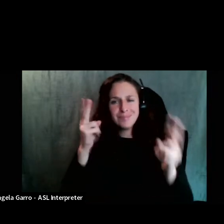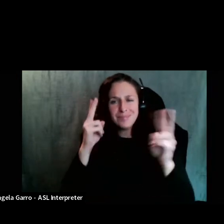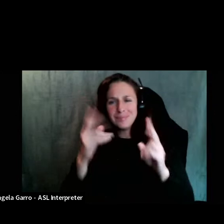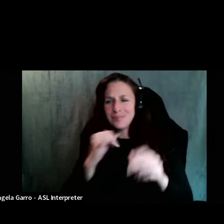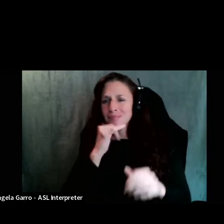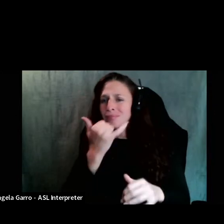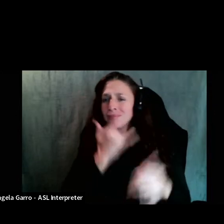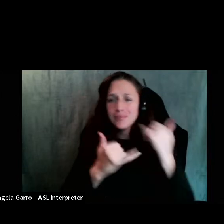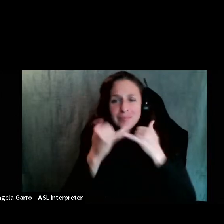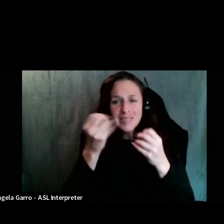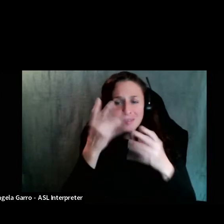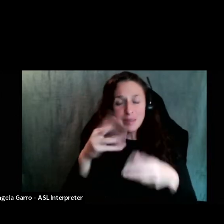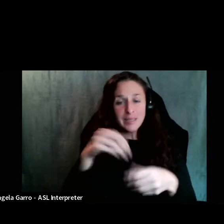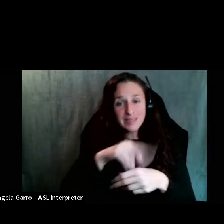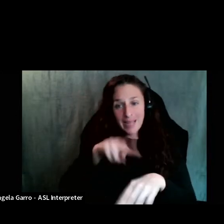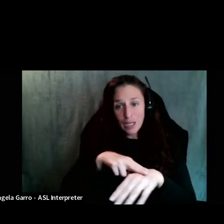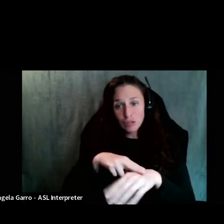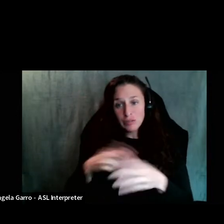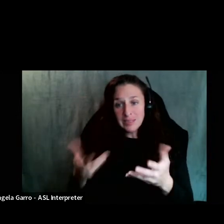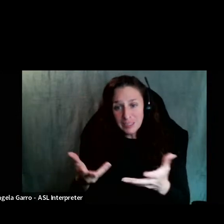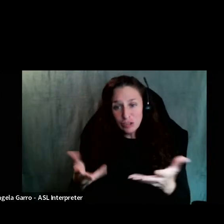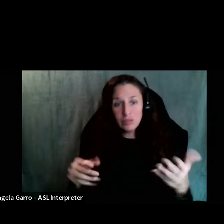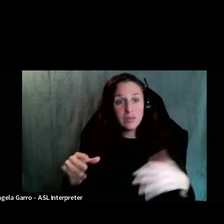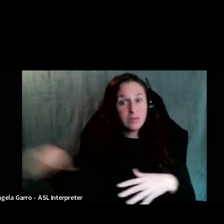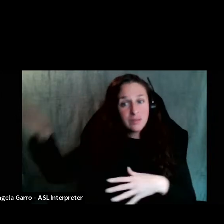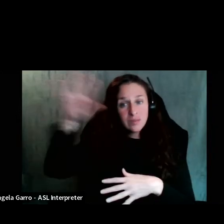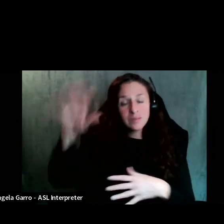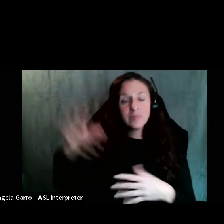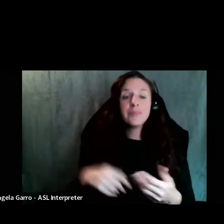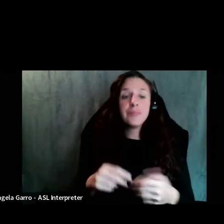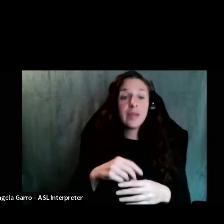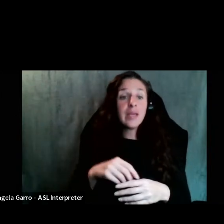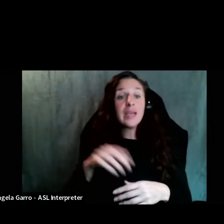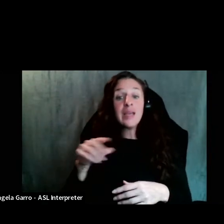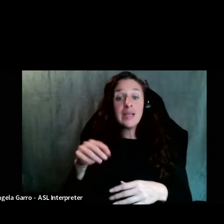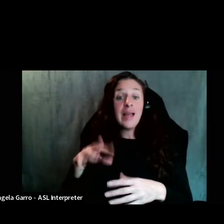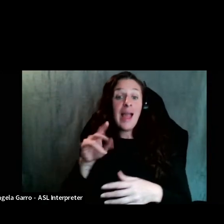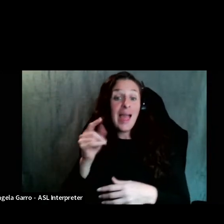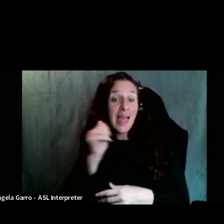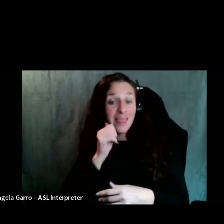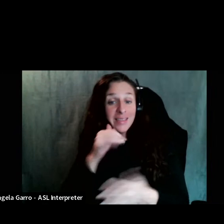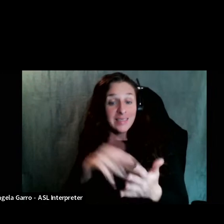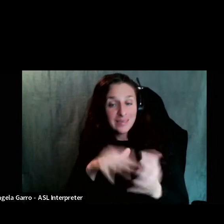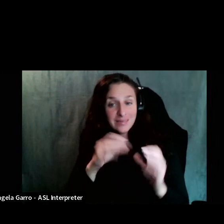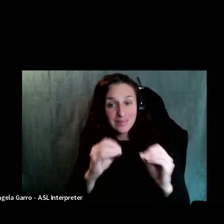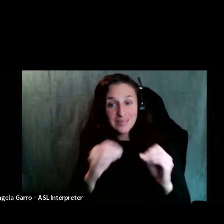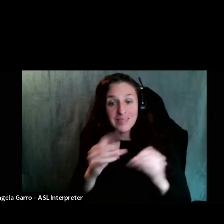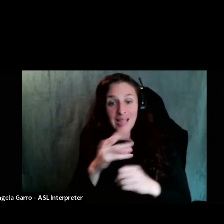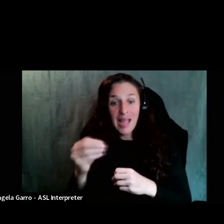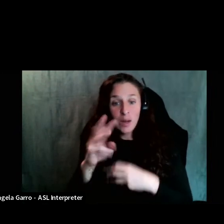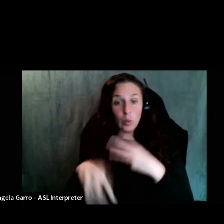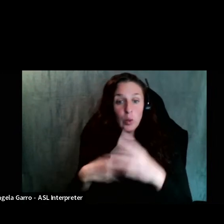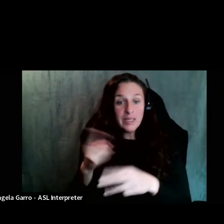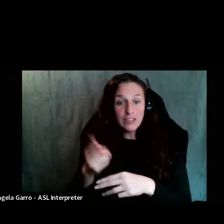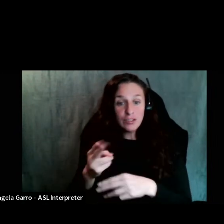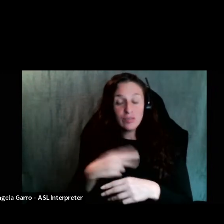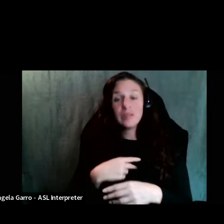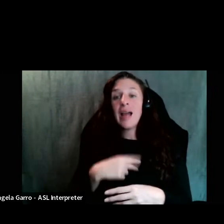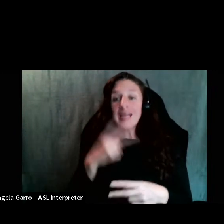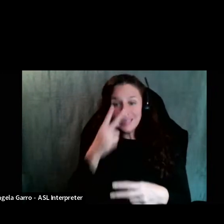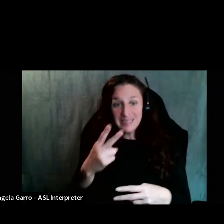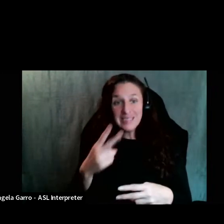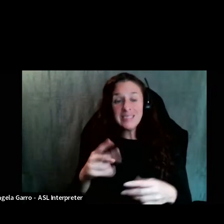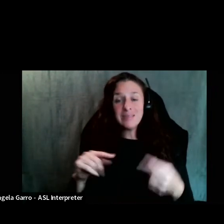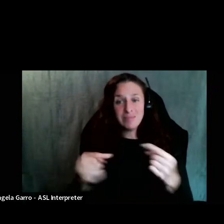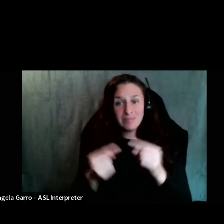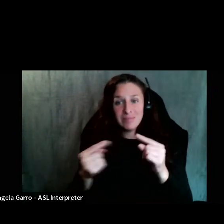well as here at home. As someone who has taught ethnic studies as well as modern world history, I've personally experienced the harms of this culture in this very room.